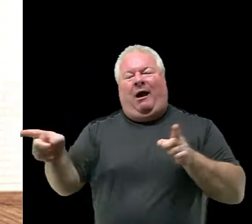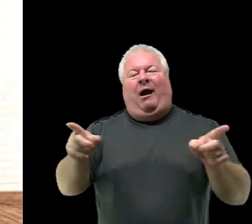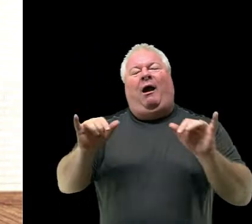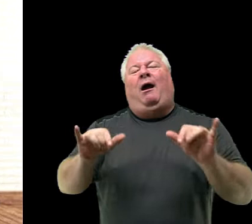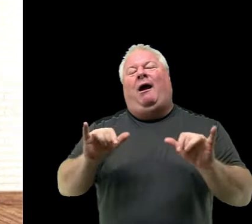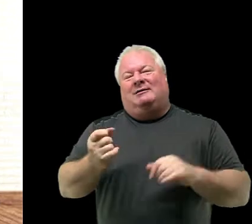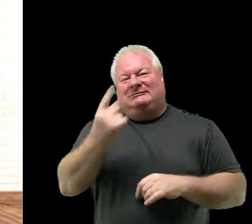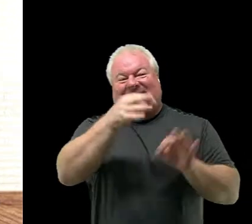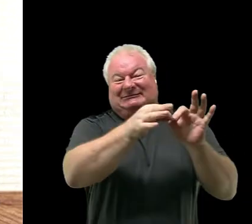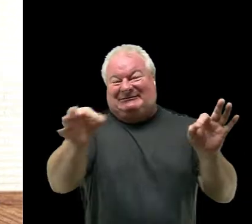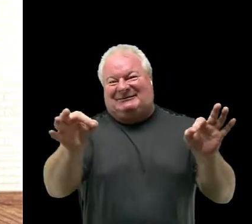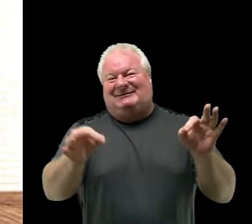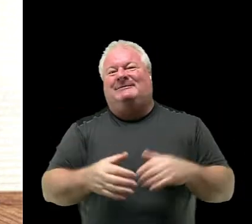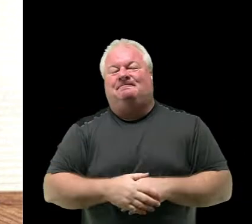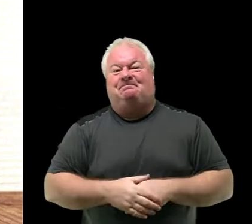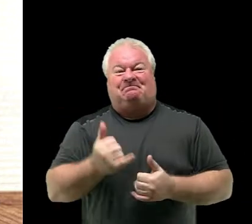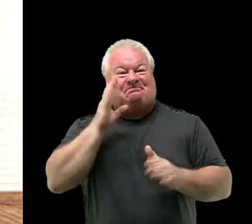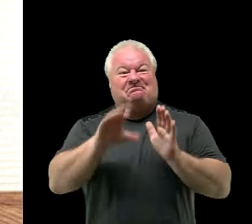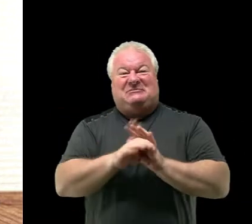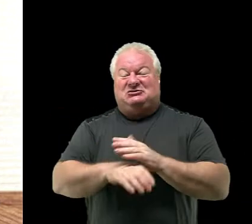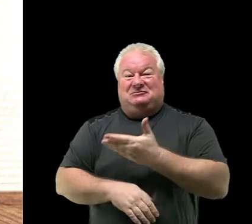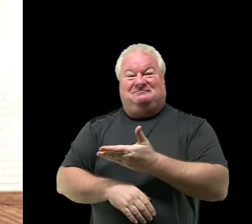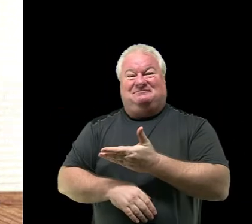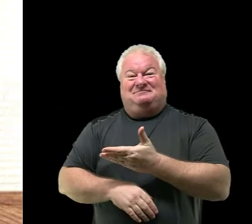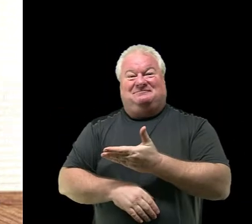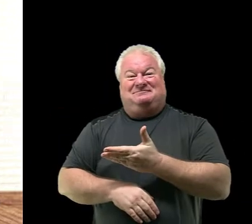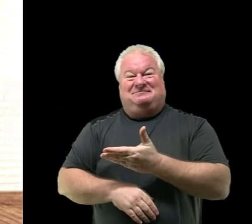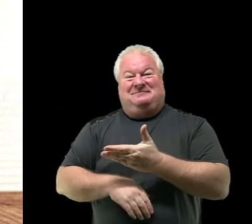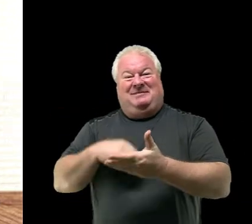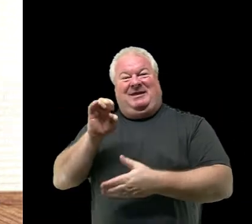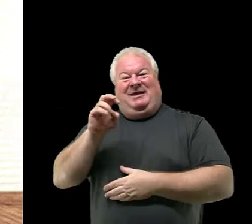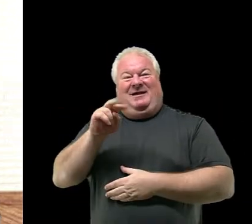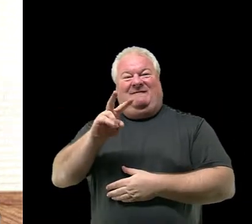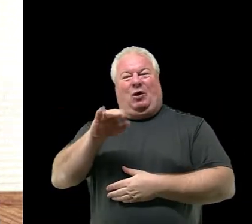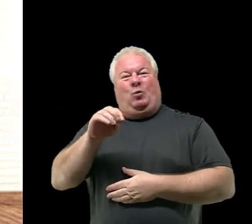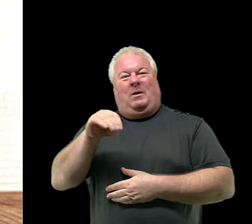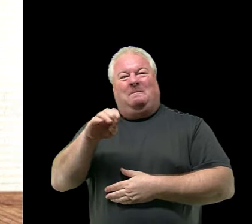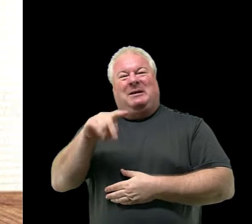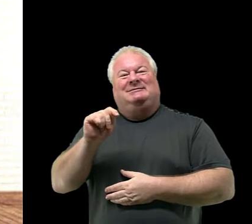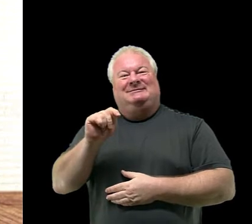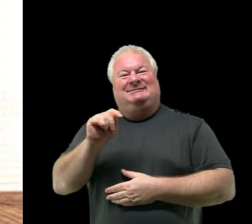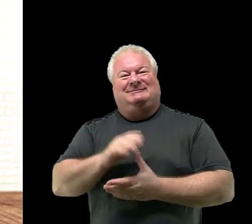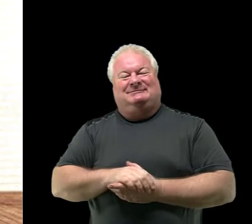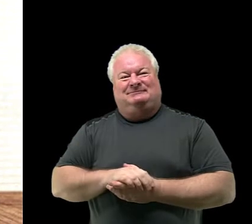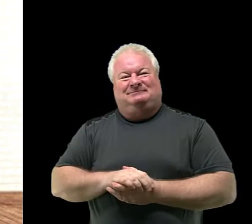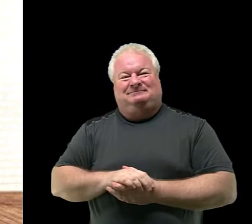in this sentence. Here's a picture using the word environment.